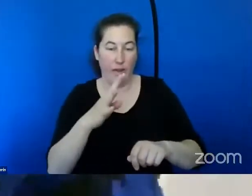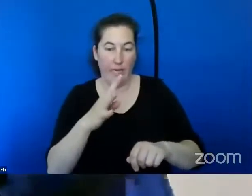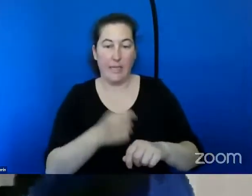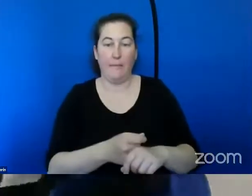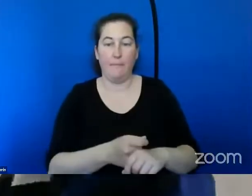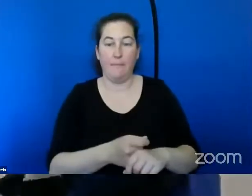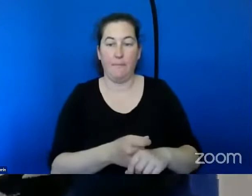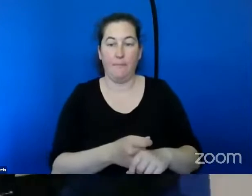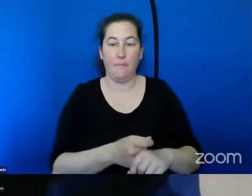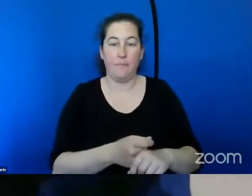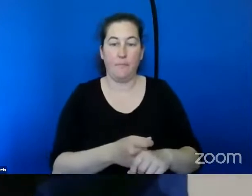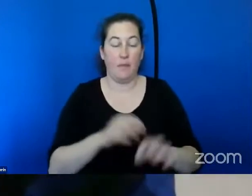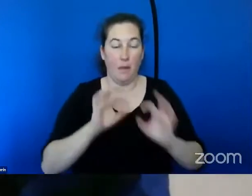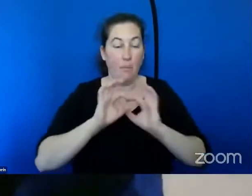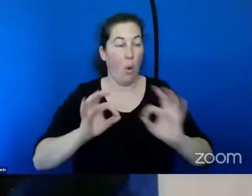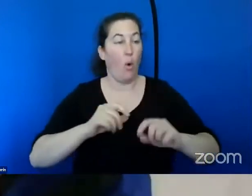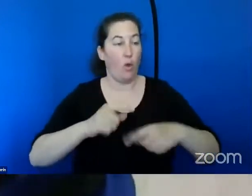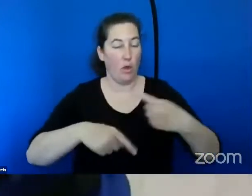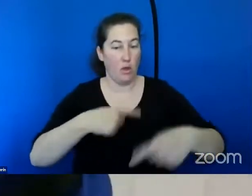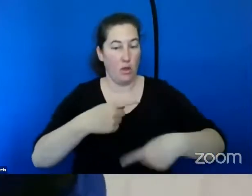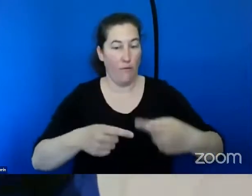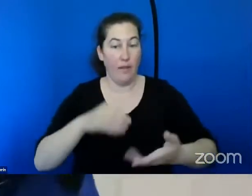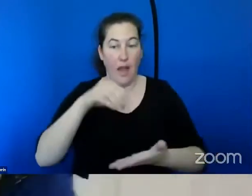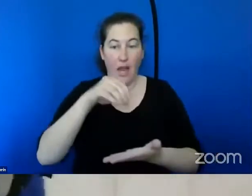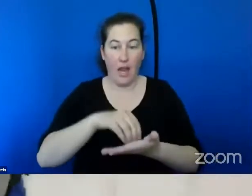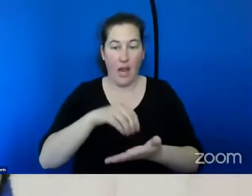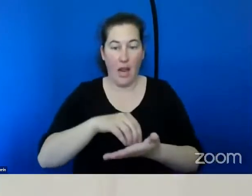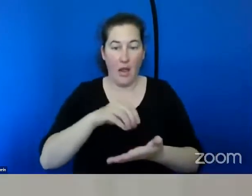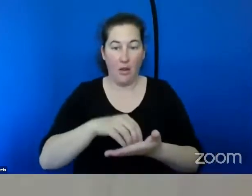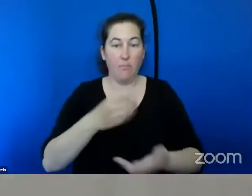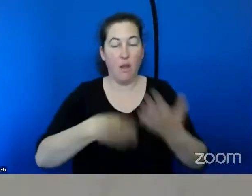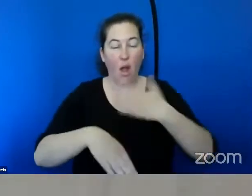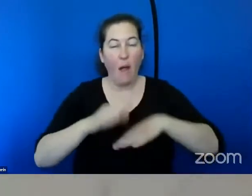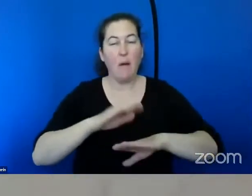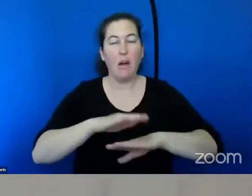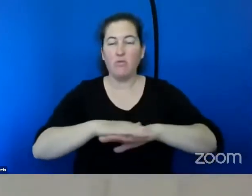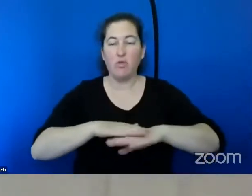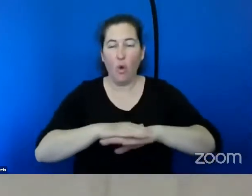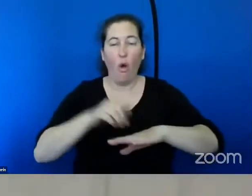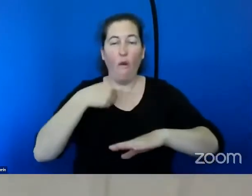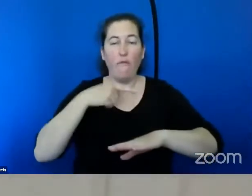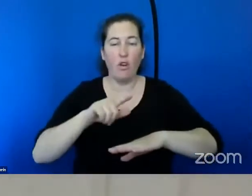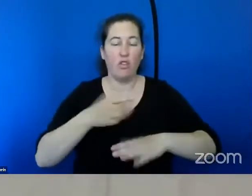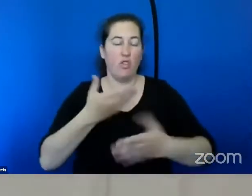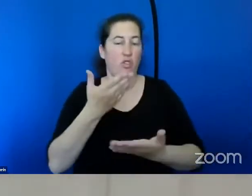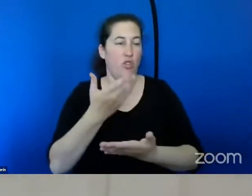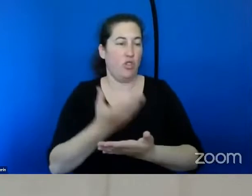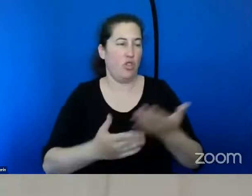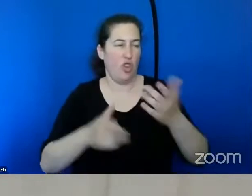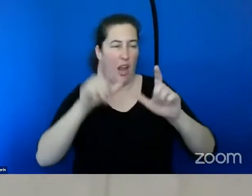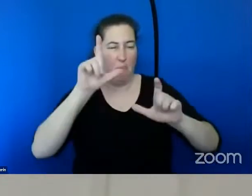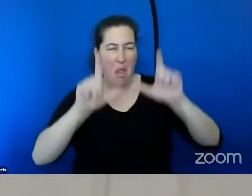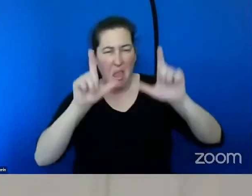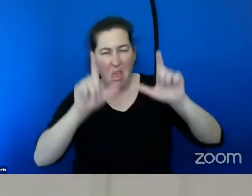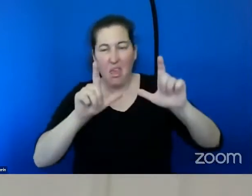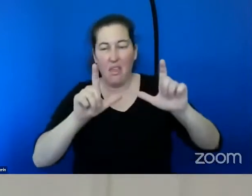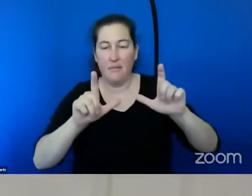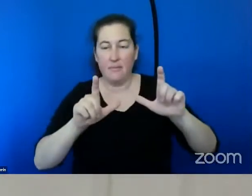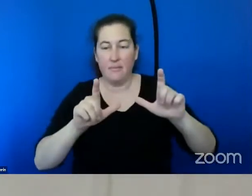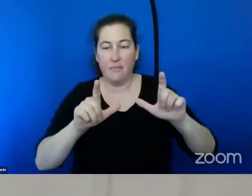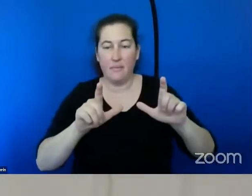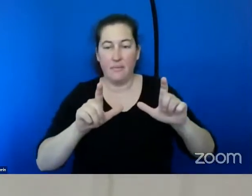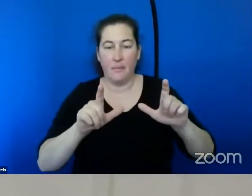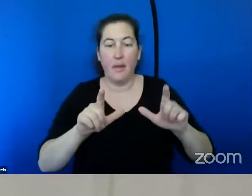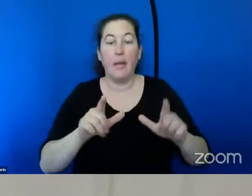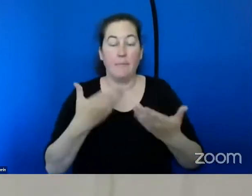within Yayat's capability here. The key is next to go into the lock. We'll wrap it